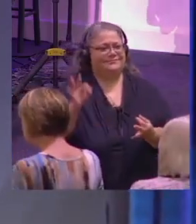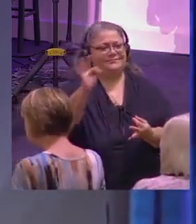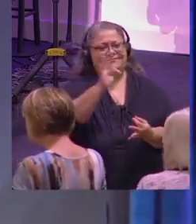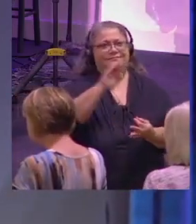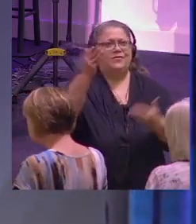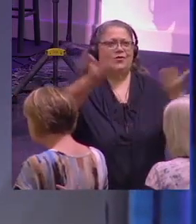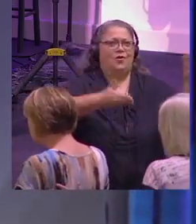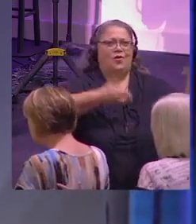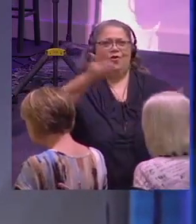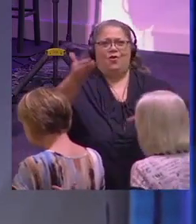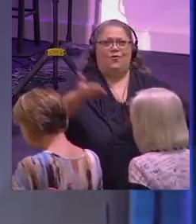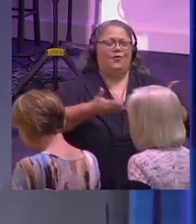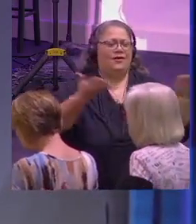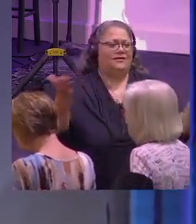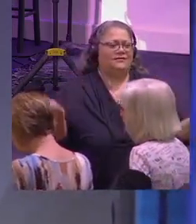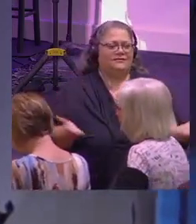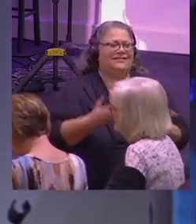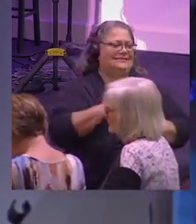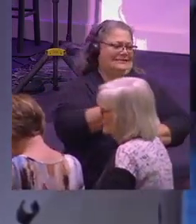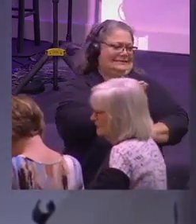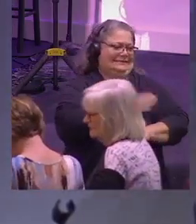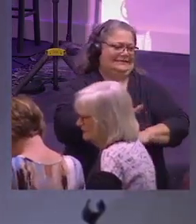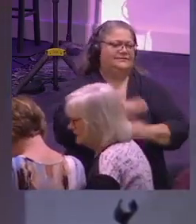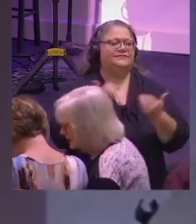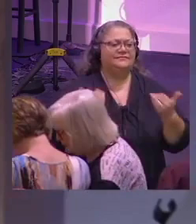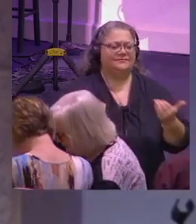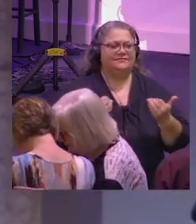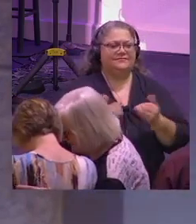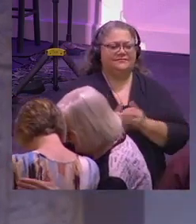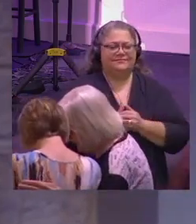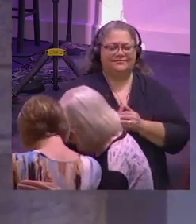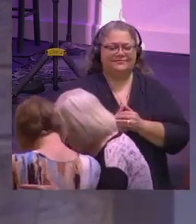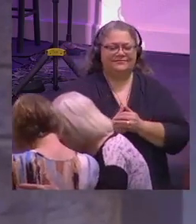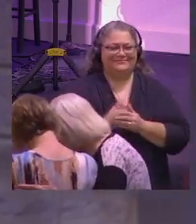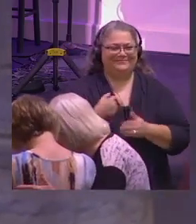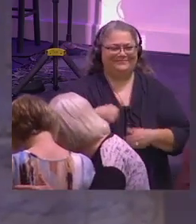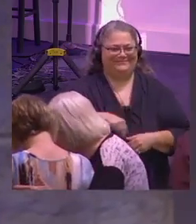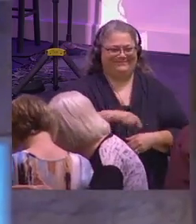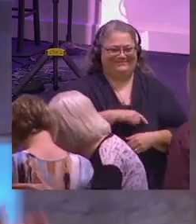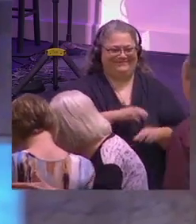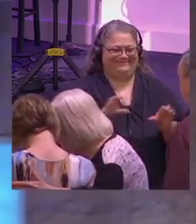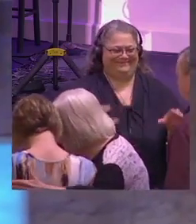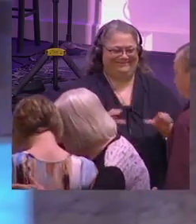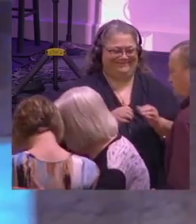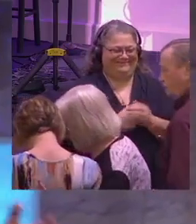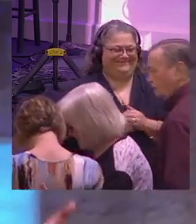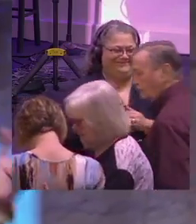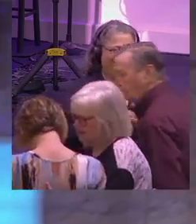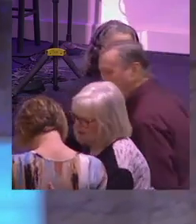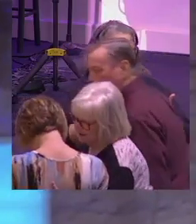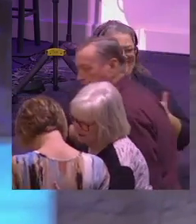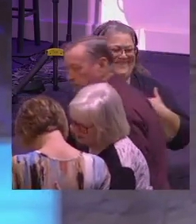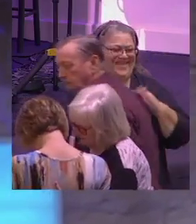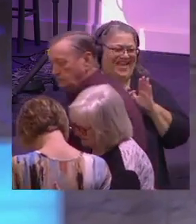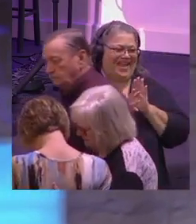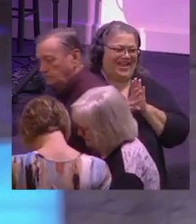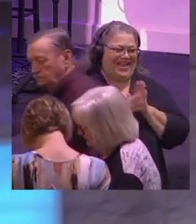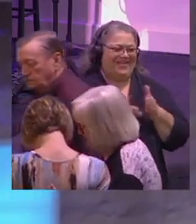here. Holy Spirit, we need you. Have your way and do your